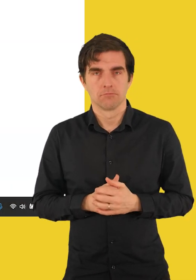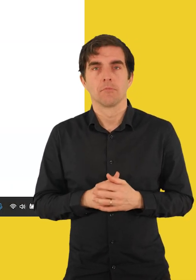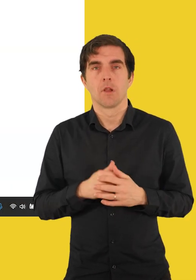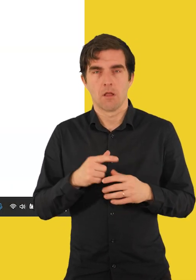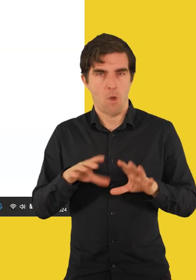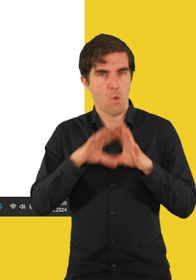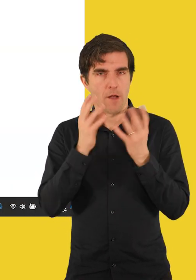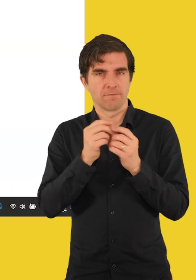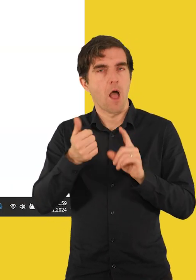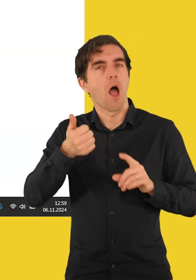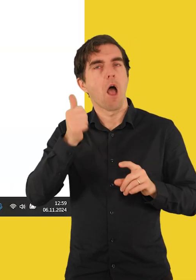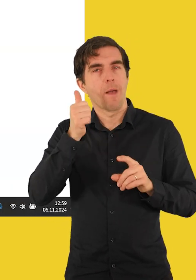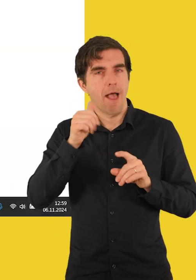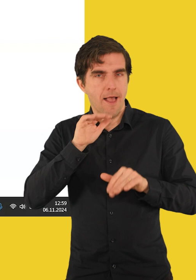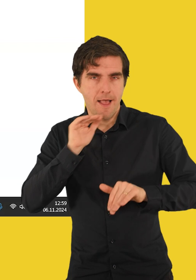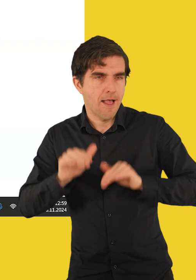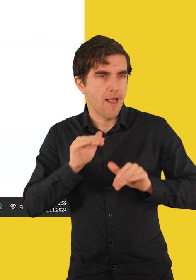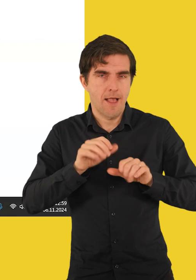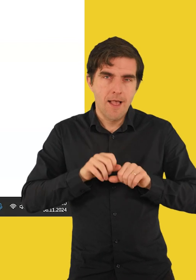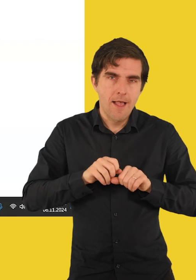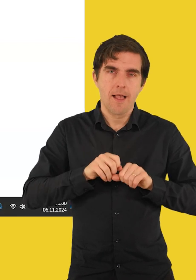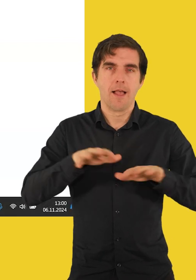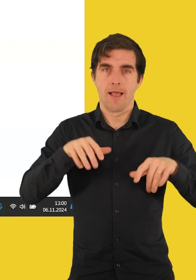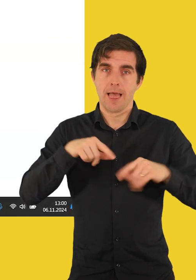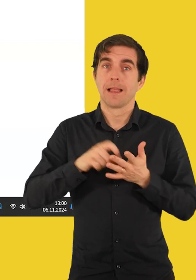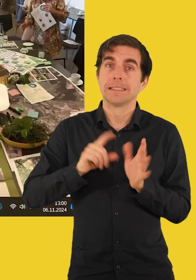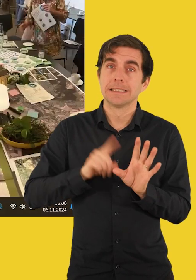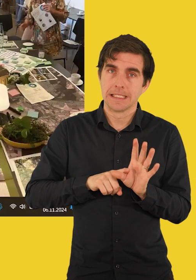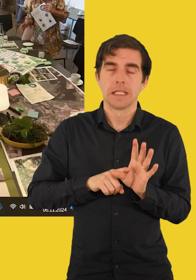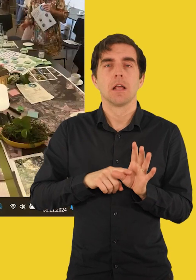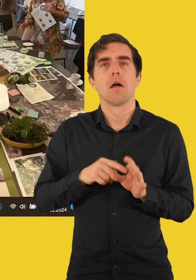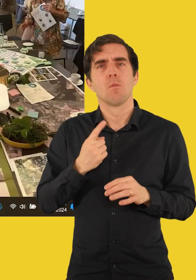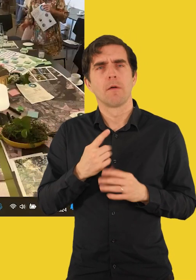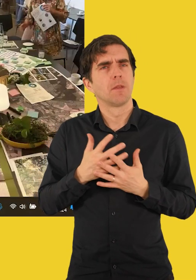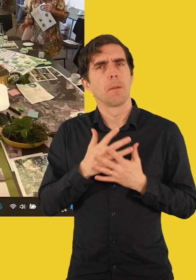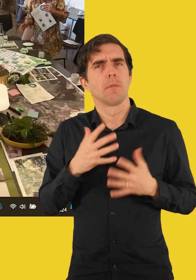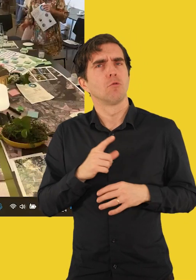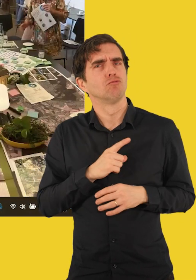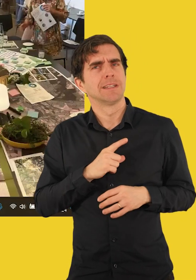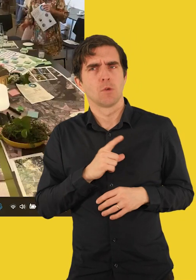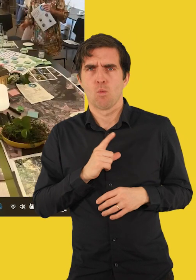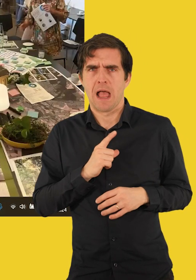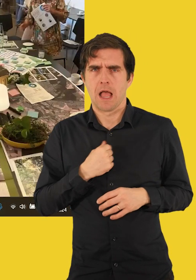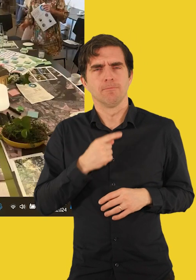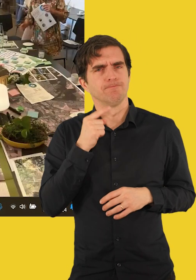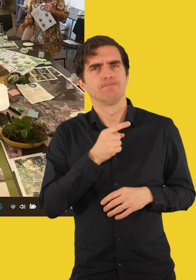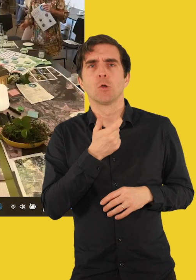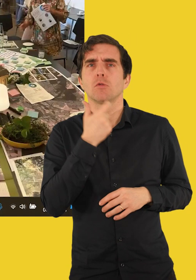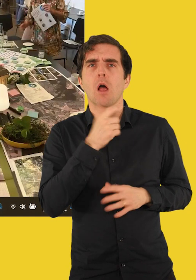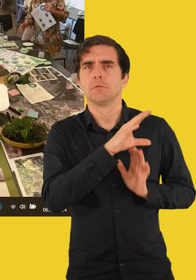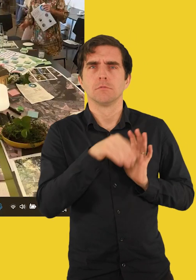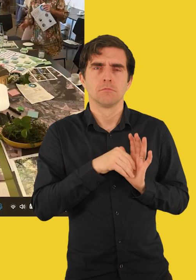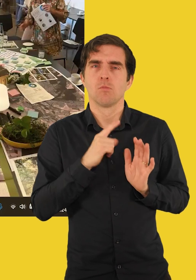Parallel to this whole awareness raising also in the city, also one of the main reasons of why we did use the Doughnut